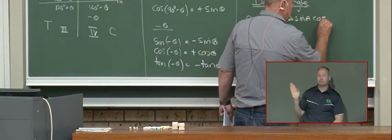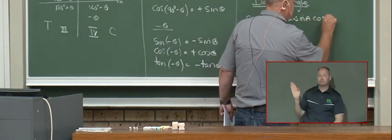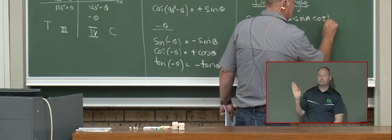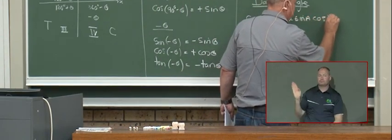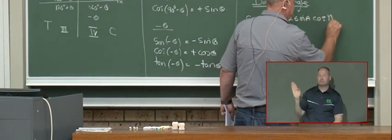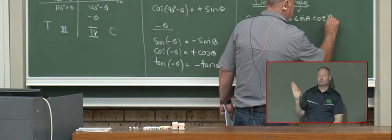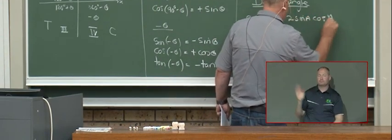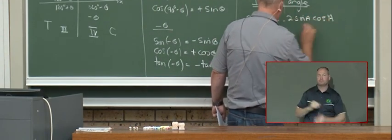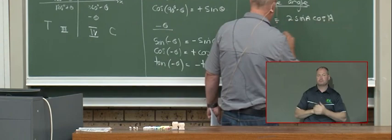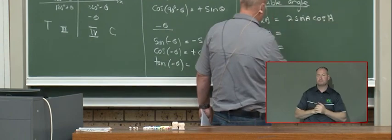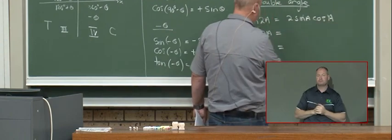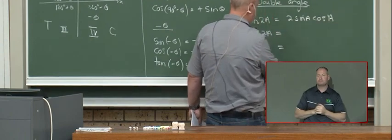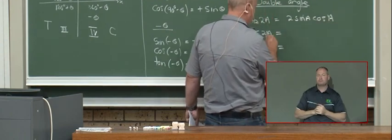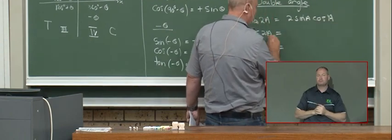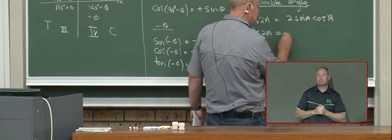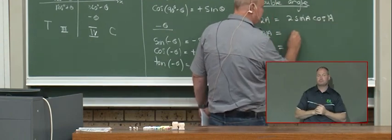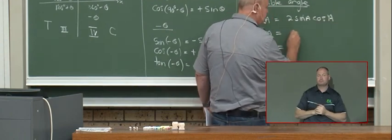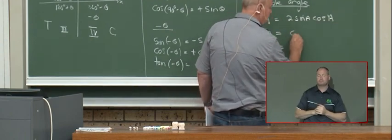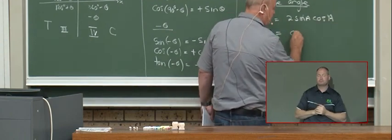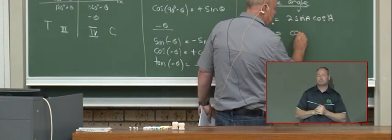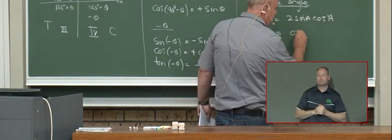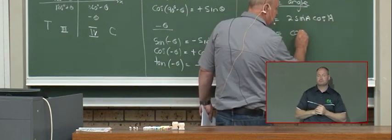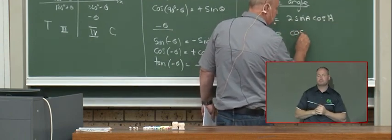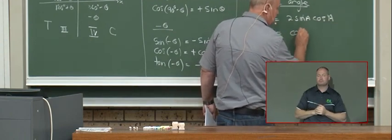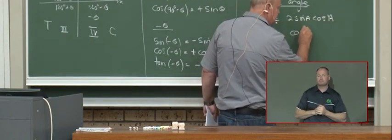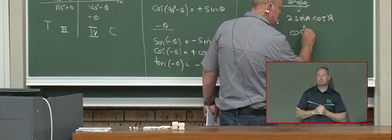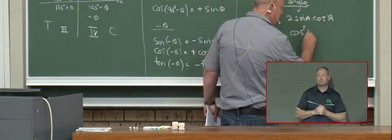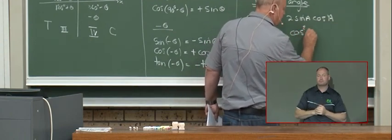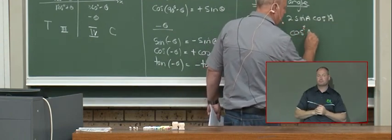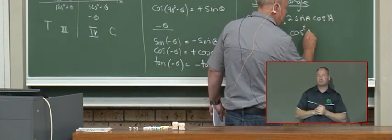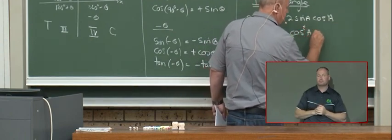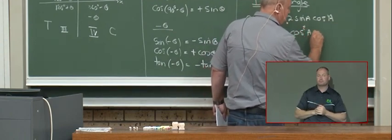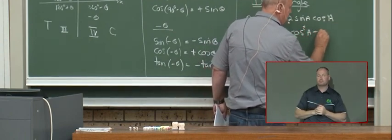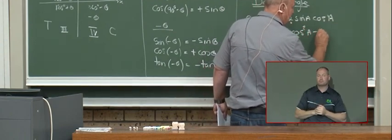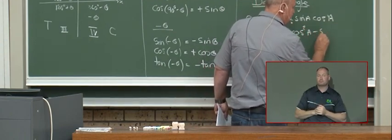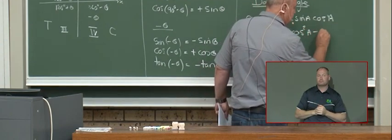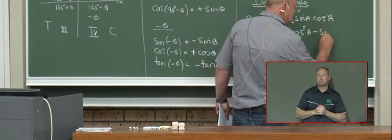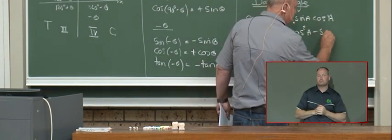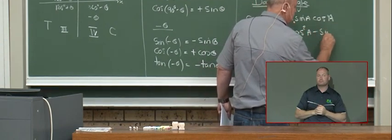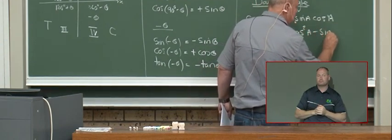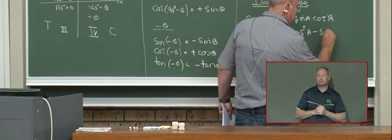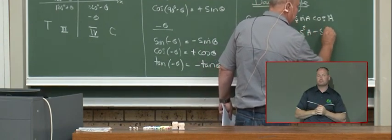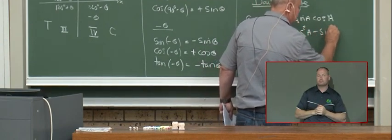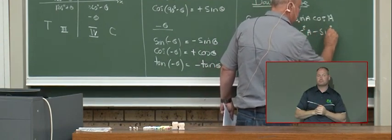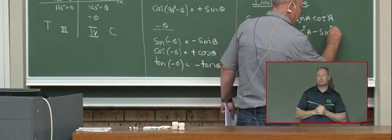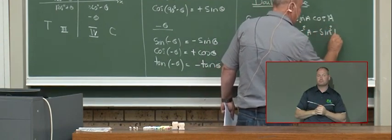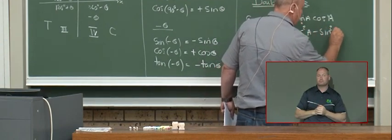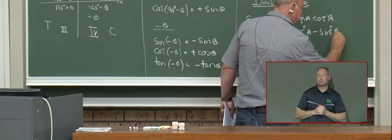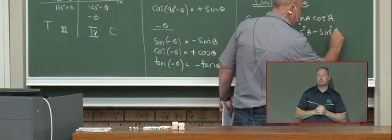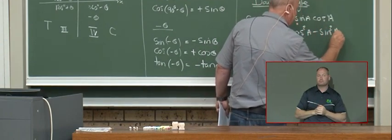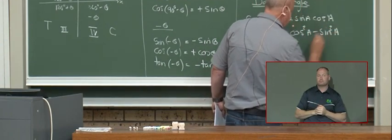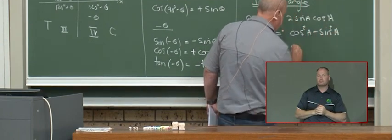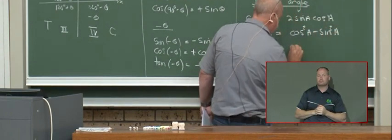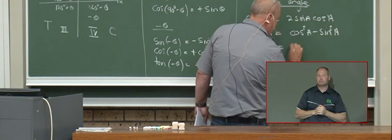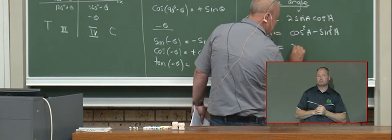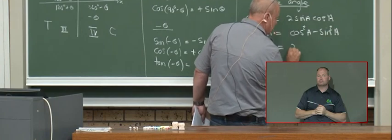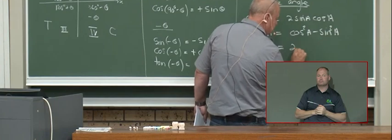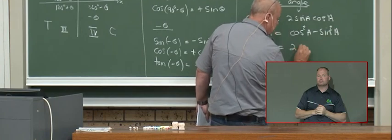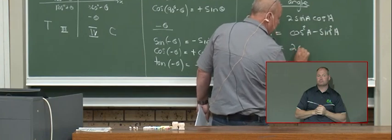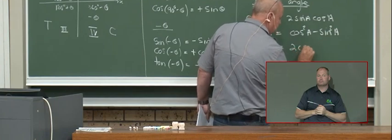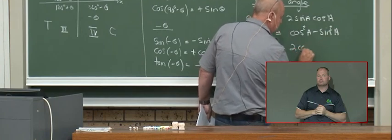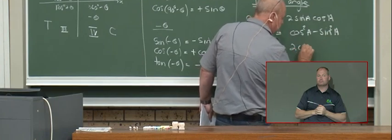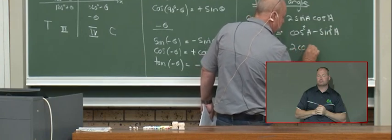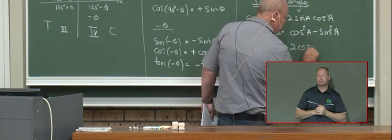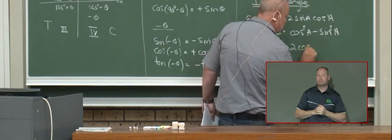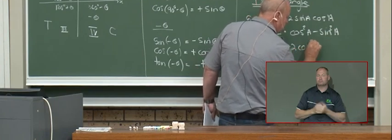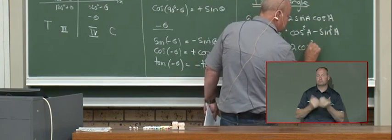the cos of A. The cos of 2A is cos squared A minus the sine squared of A. It's also